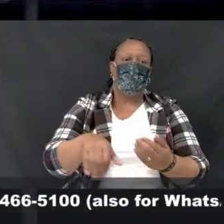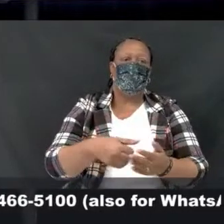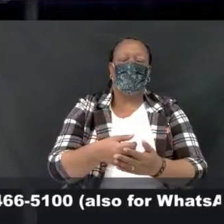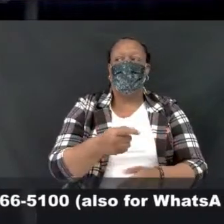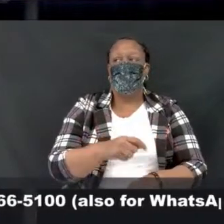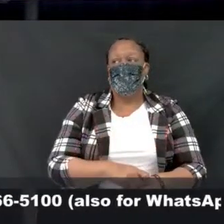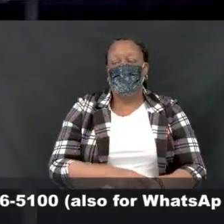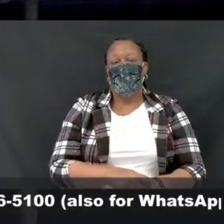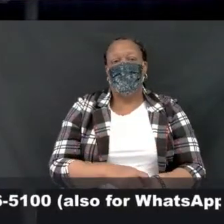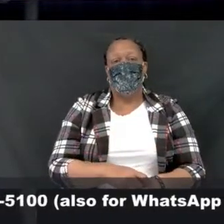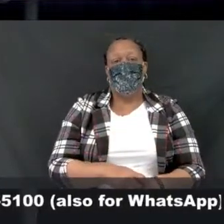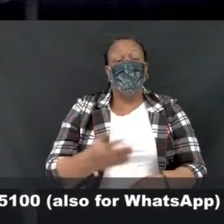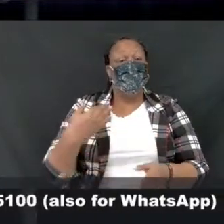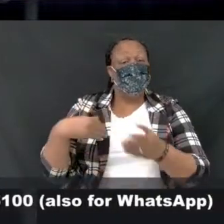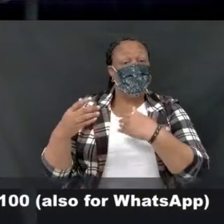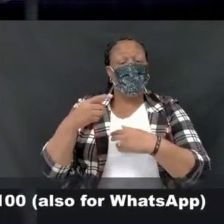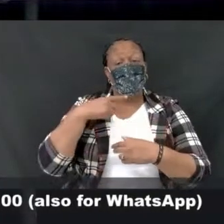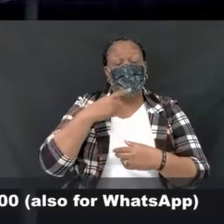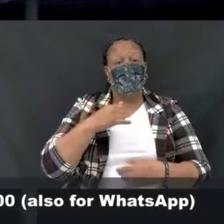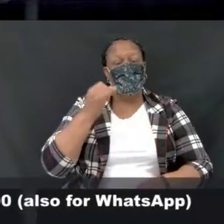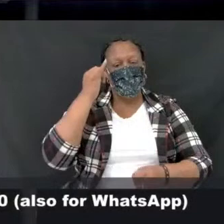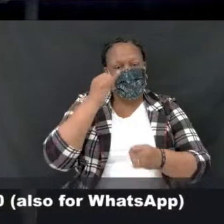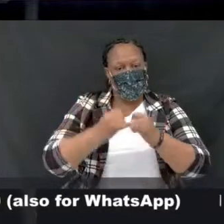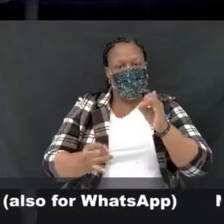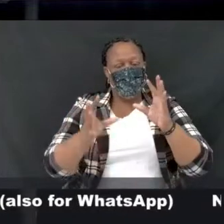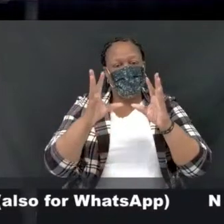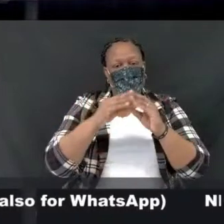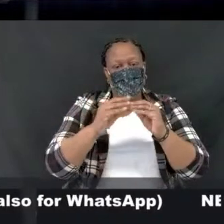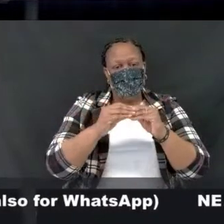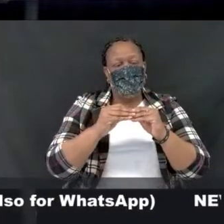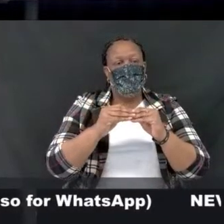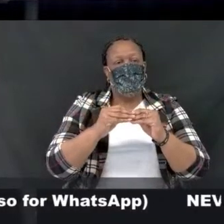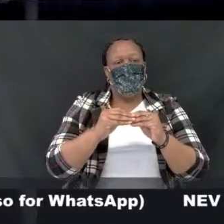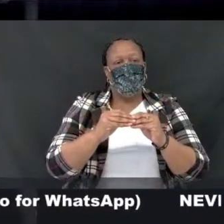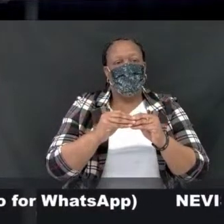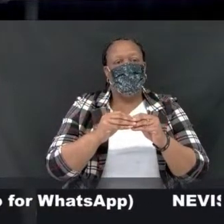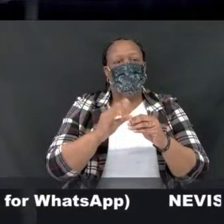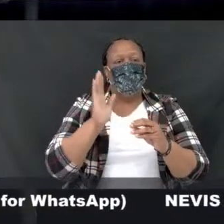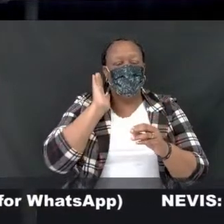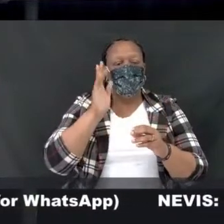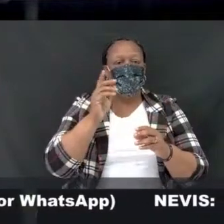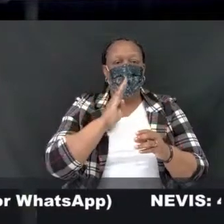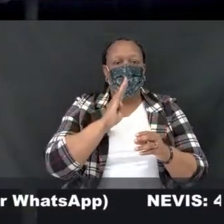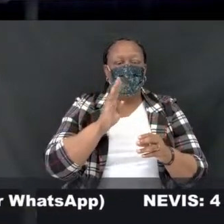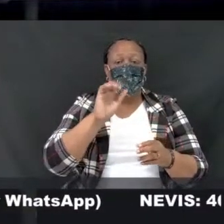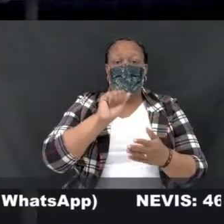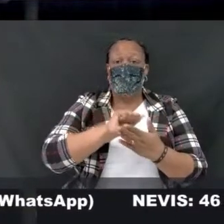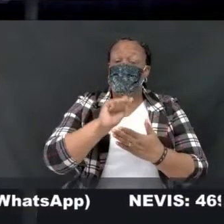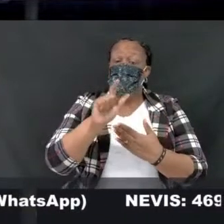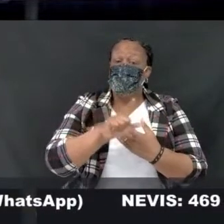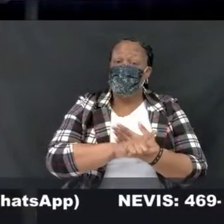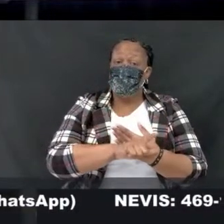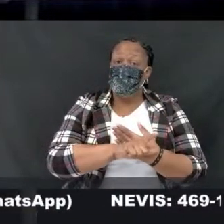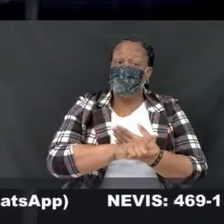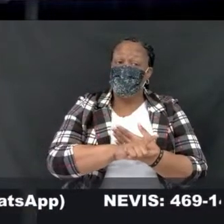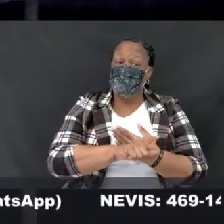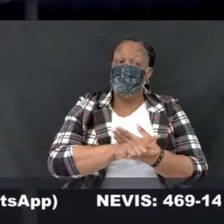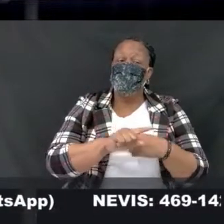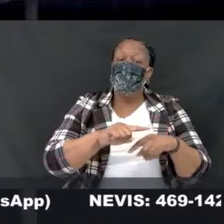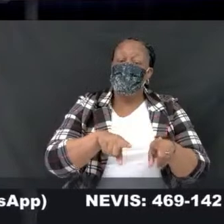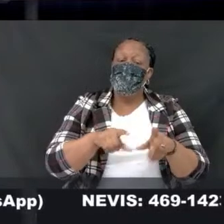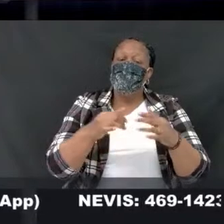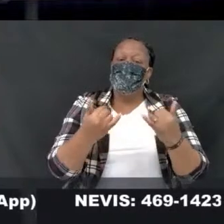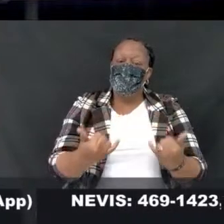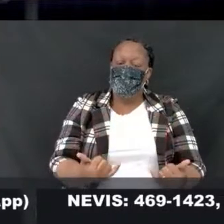April. However, as we see the situation getting much, much better, we have agreed and Cabinet has